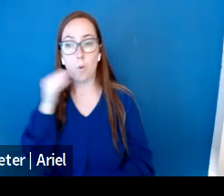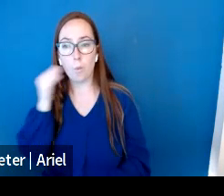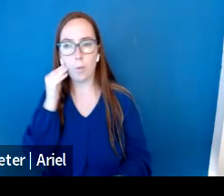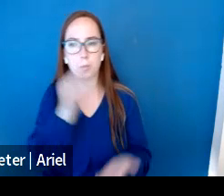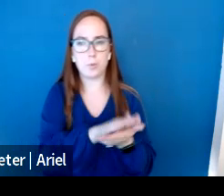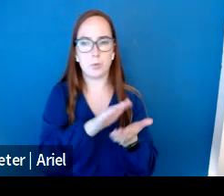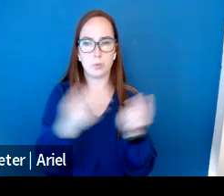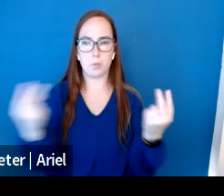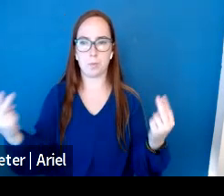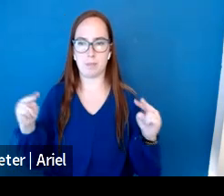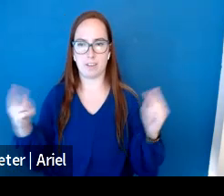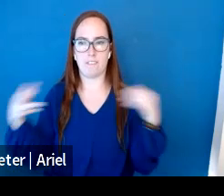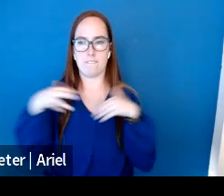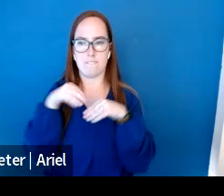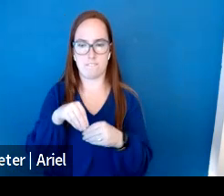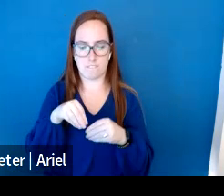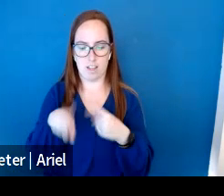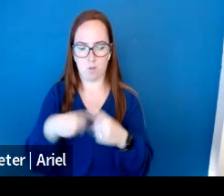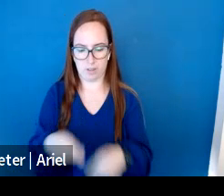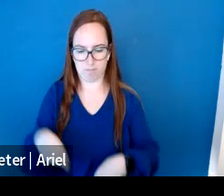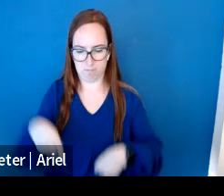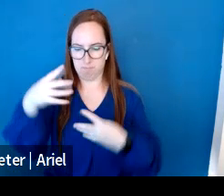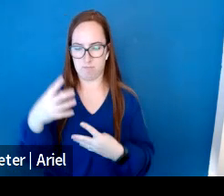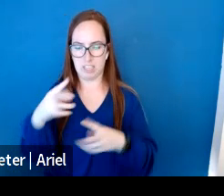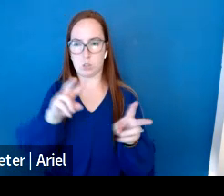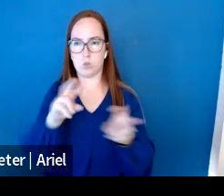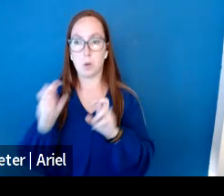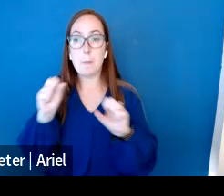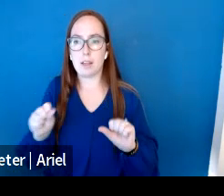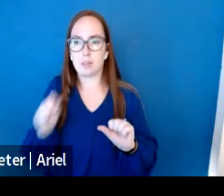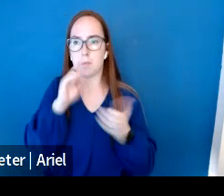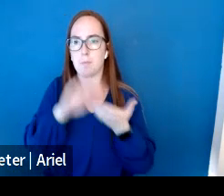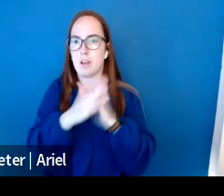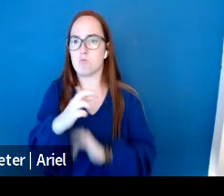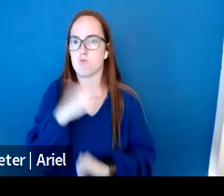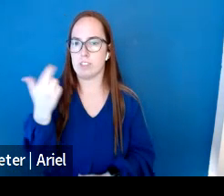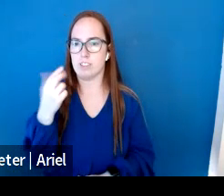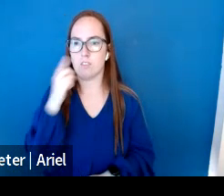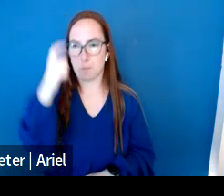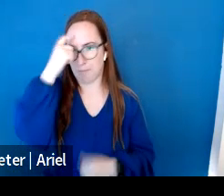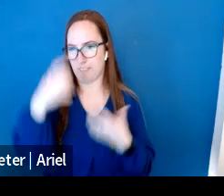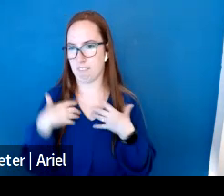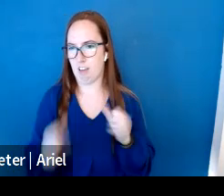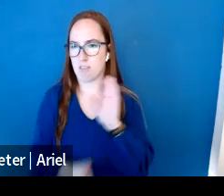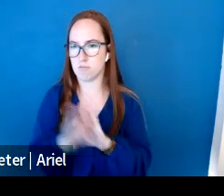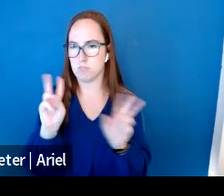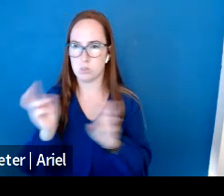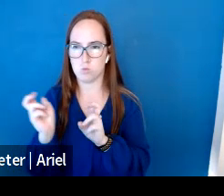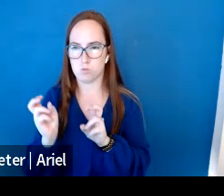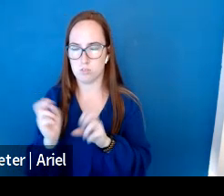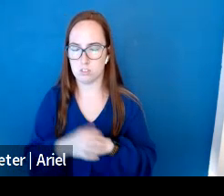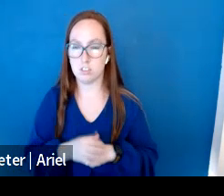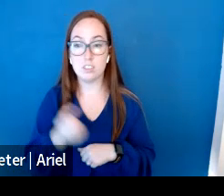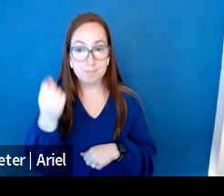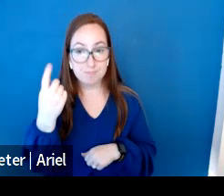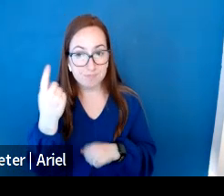school so that we can look at issues that pose as risk factors for the development of mental health issues. But it's just as important